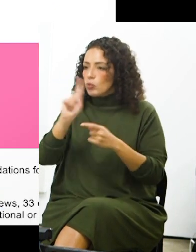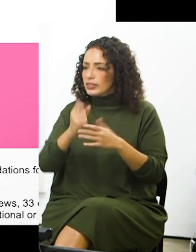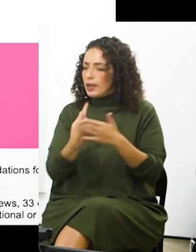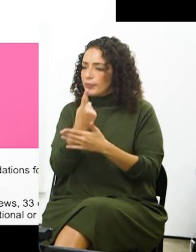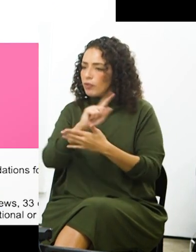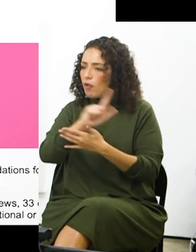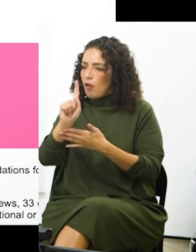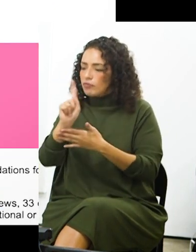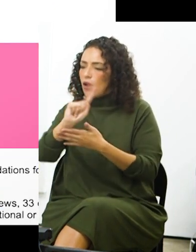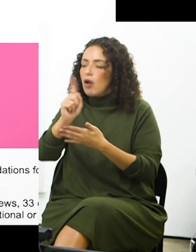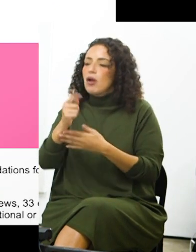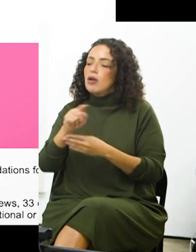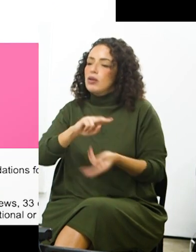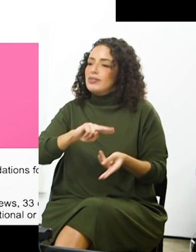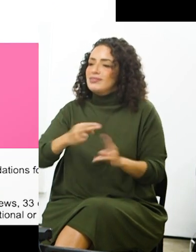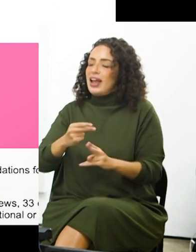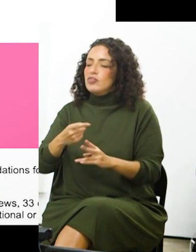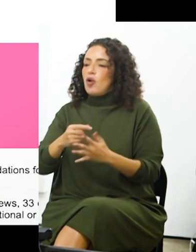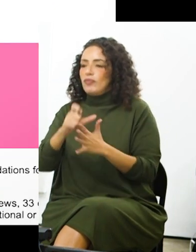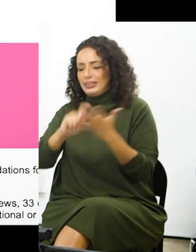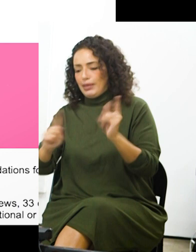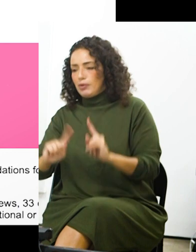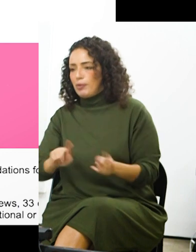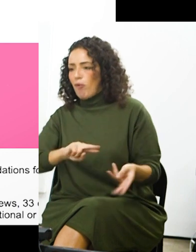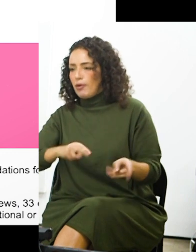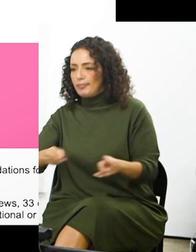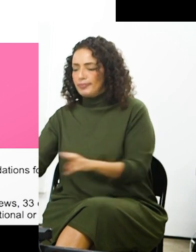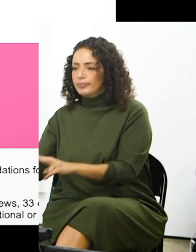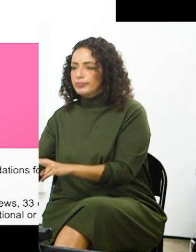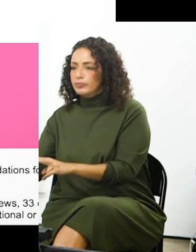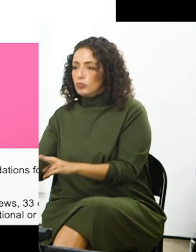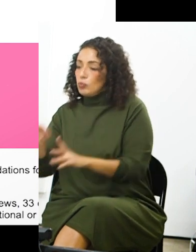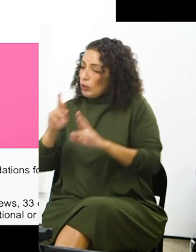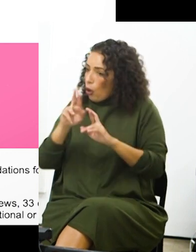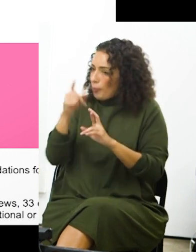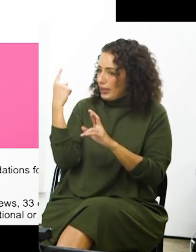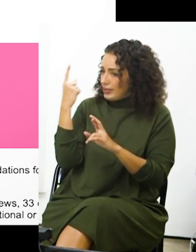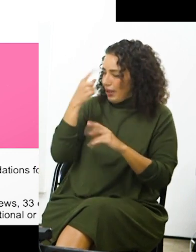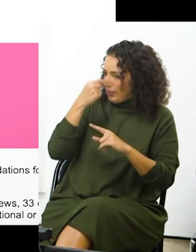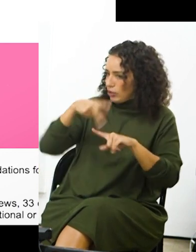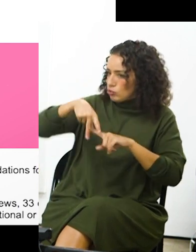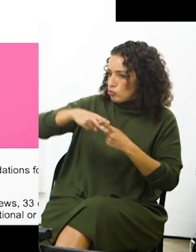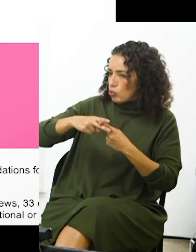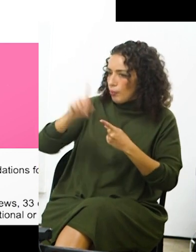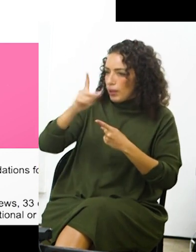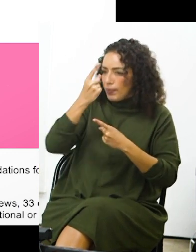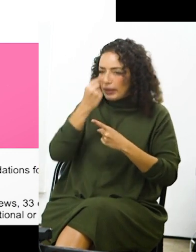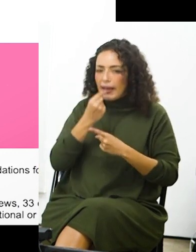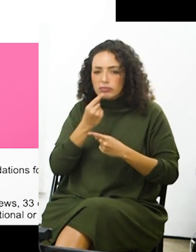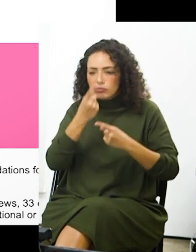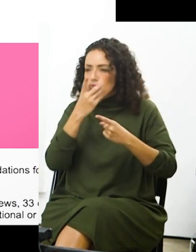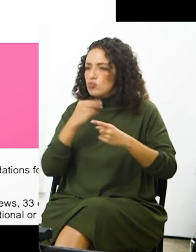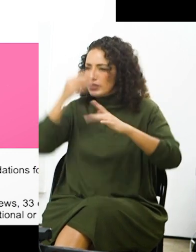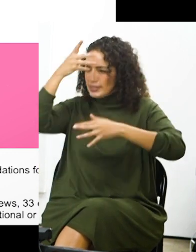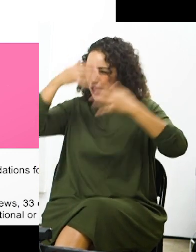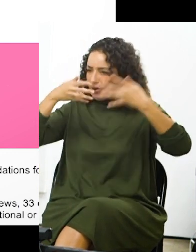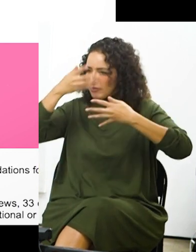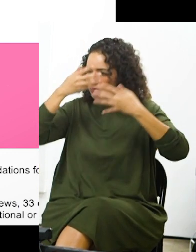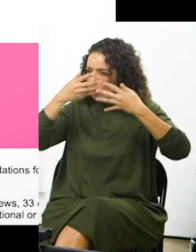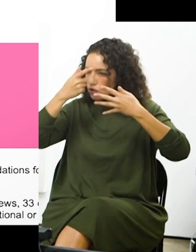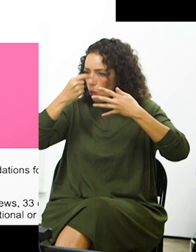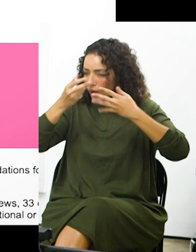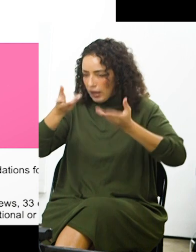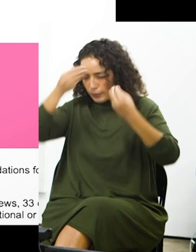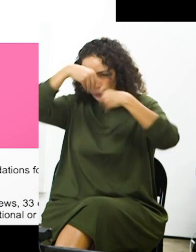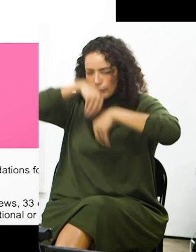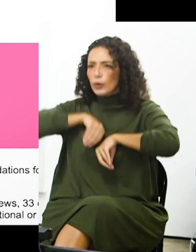So we hope that it'll be a tool that helps people understand and use that data as a way to kind of rehearse these types of freedoms in different ways. I'm